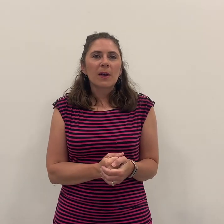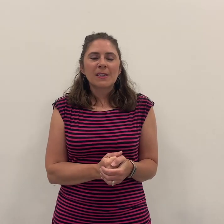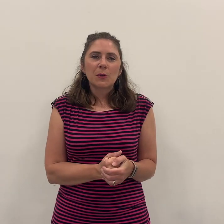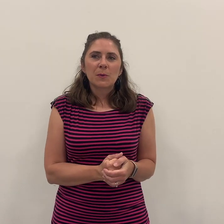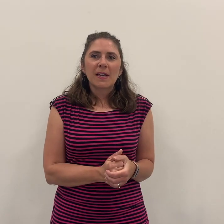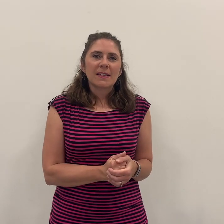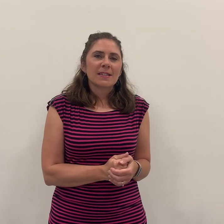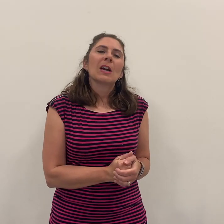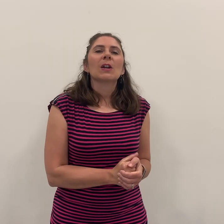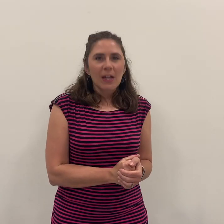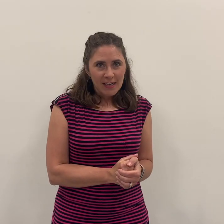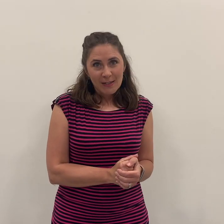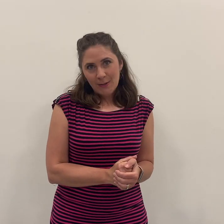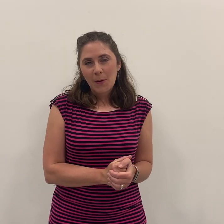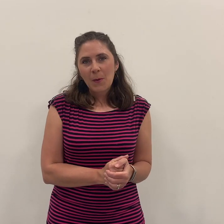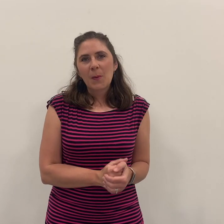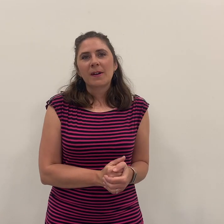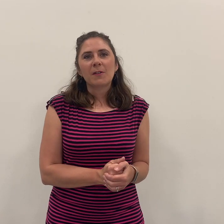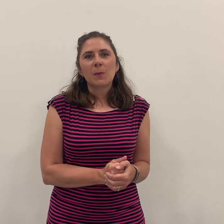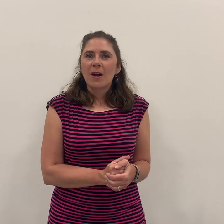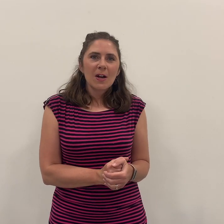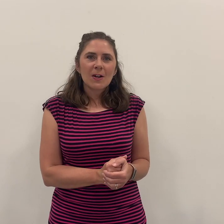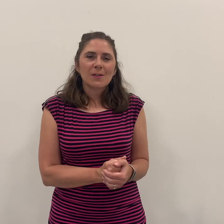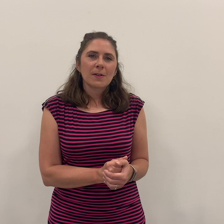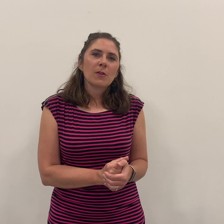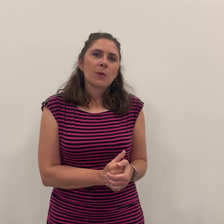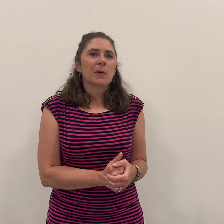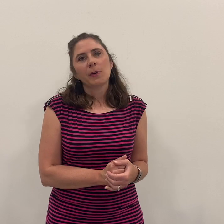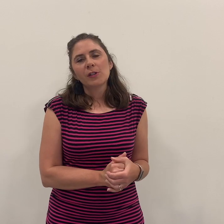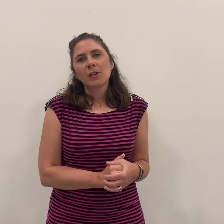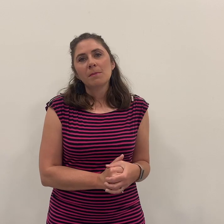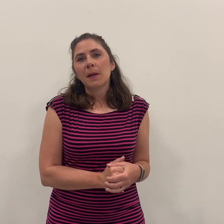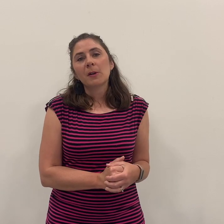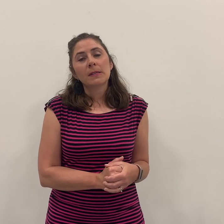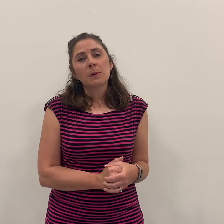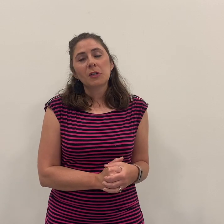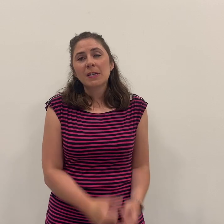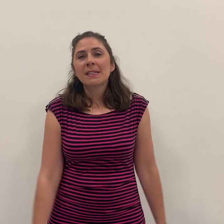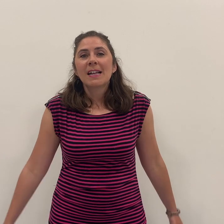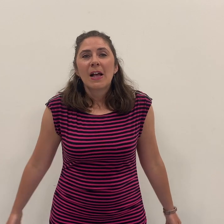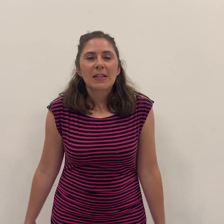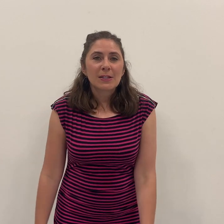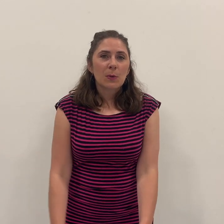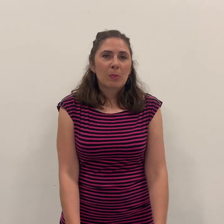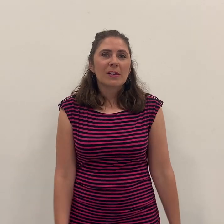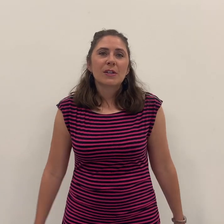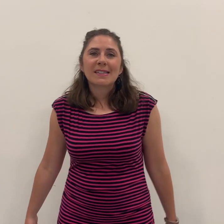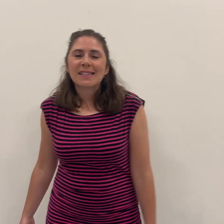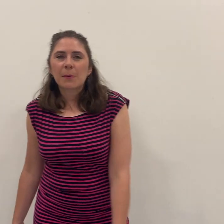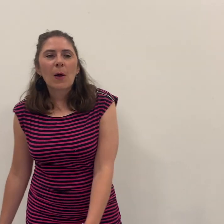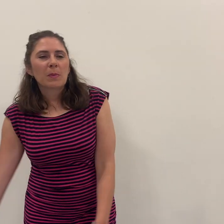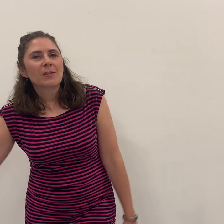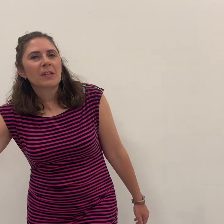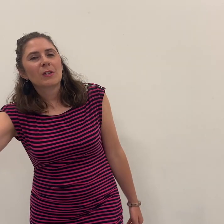right, we're going to get started. So wherever you are, in your living room, in your kitchen, maybe you're outside watching this, let's do our